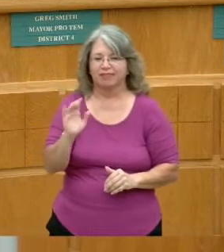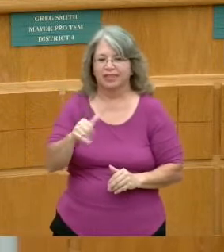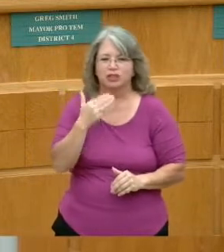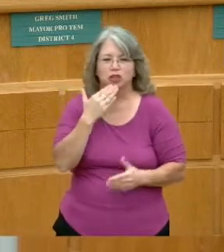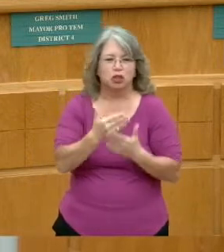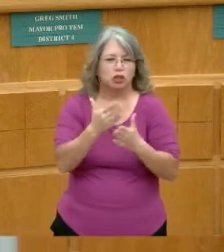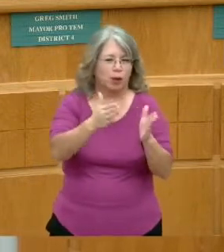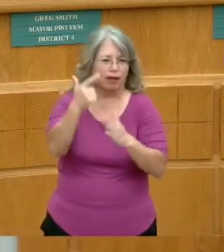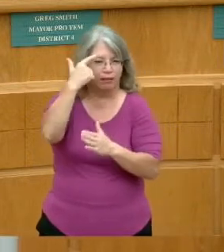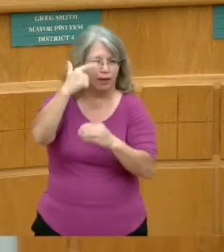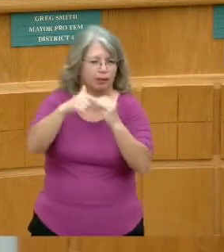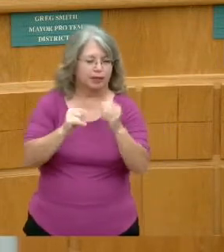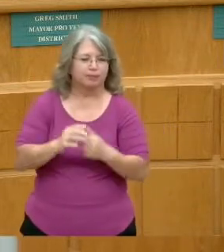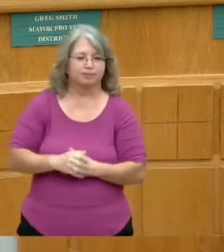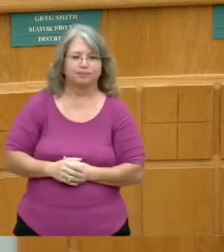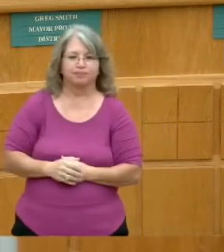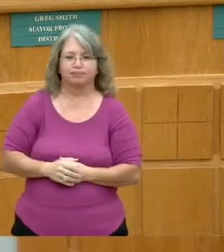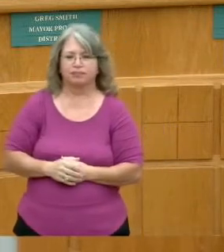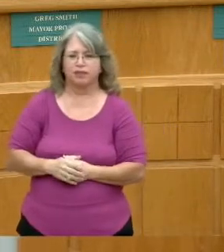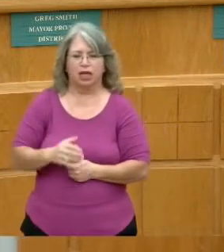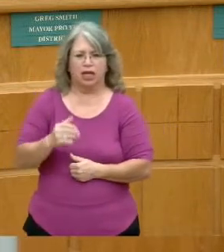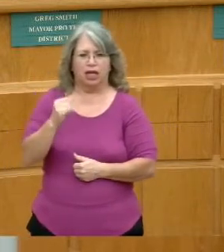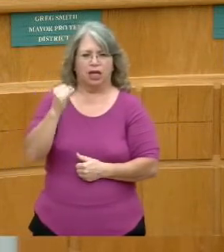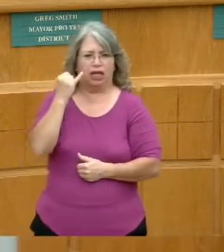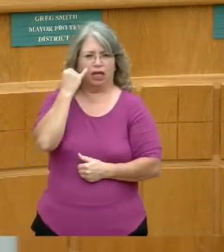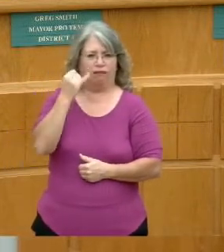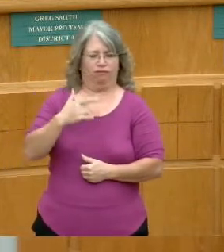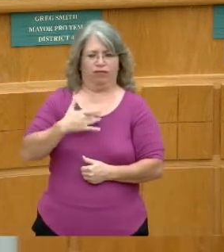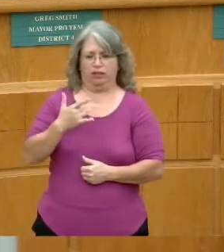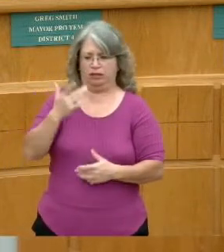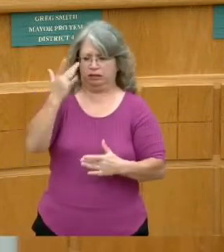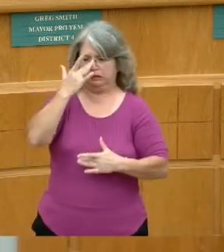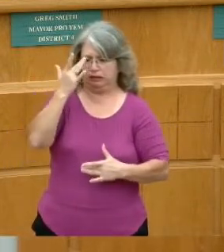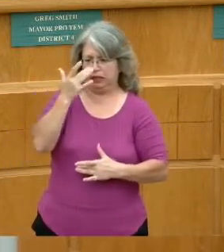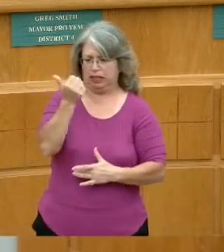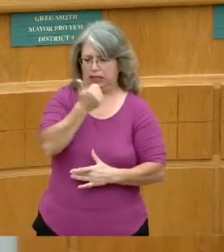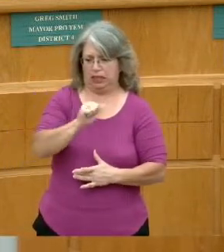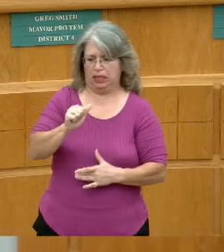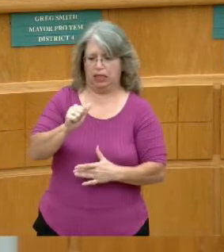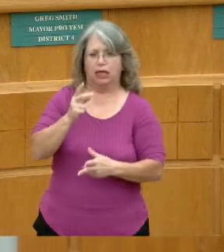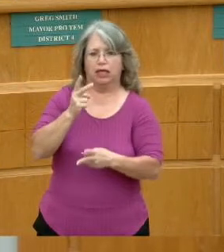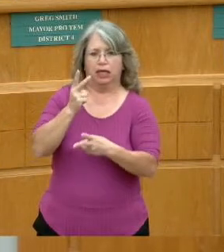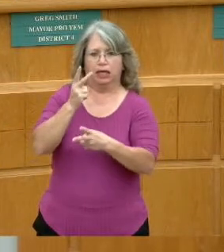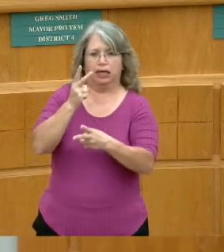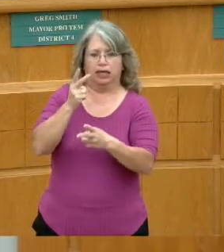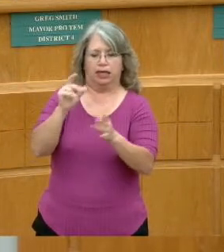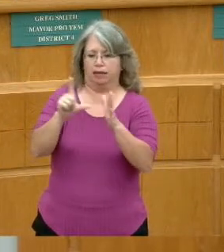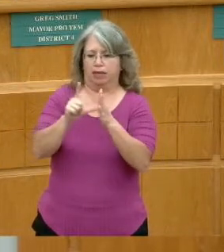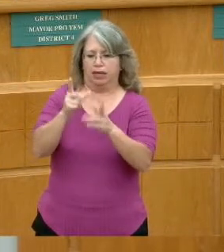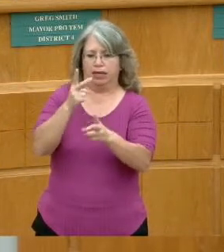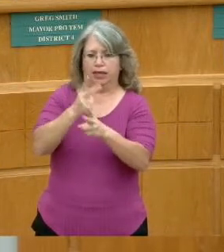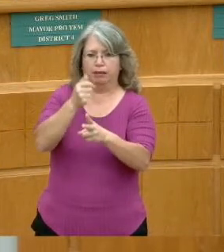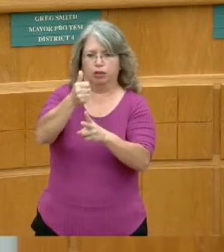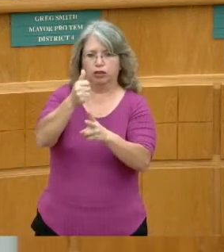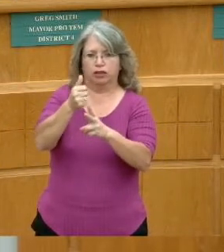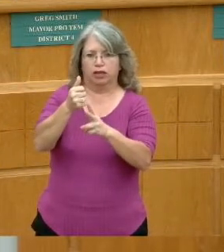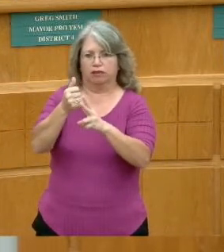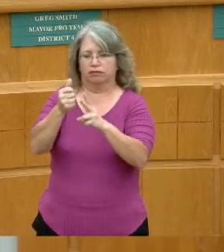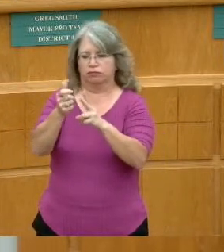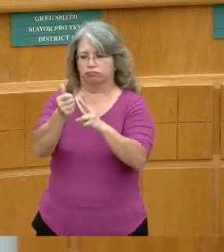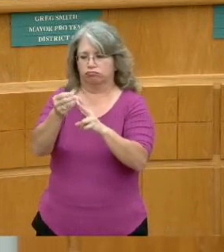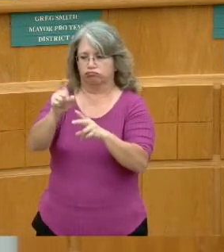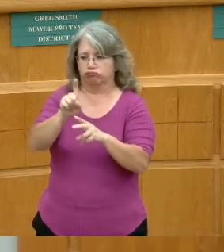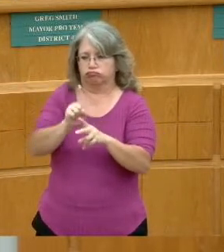Self-isolate when symptomatic. This is critical. Somebody that I know a couple weeks ago got a sore throat and a